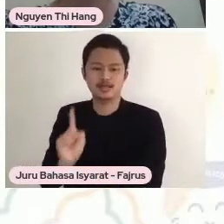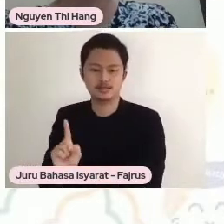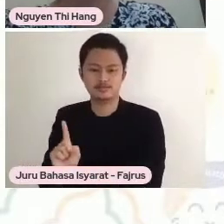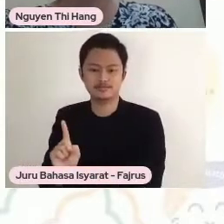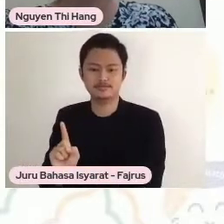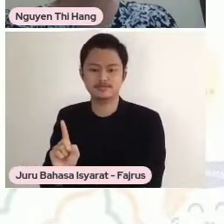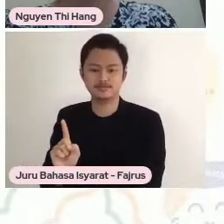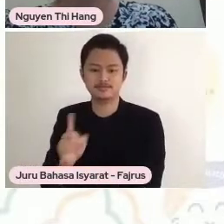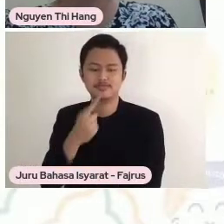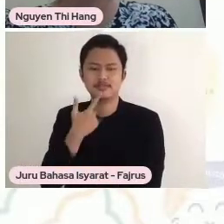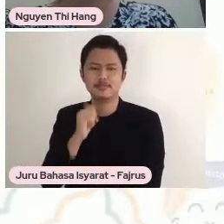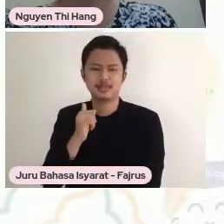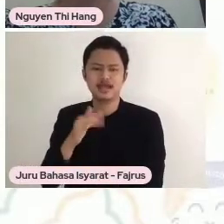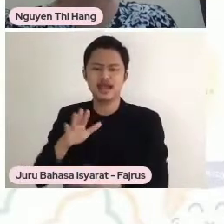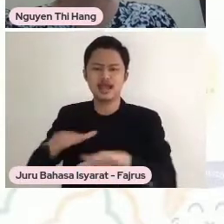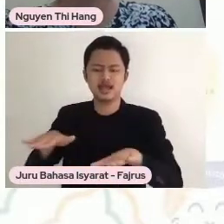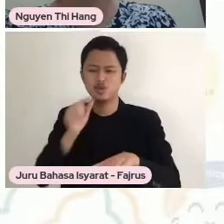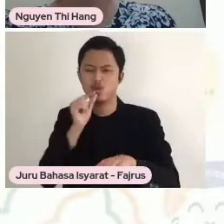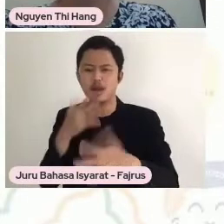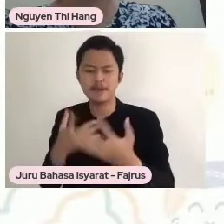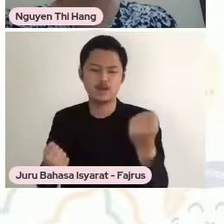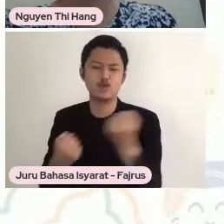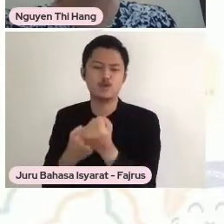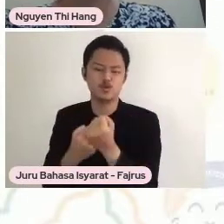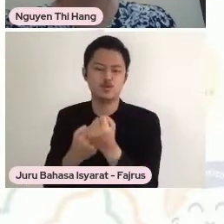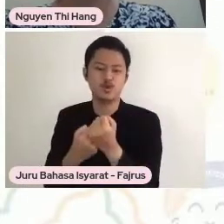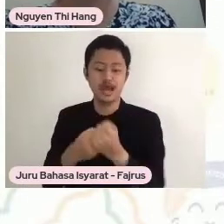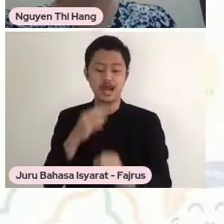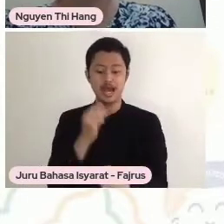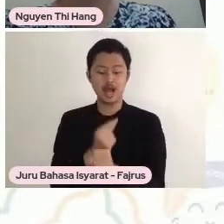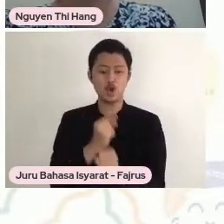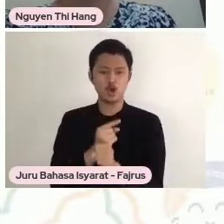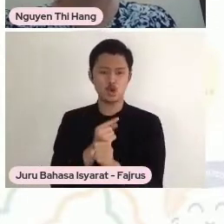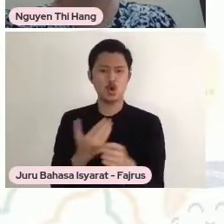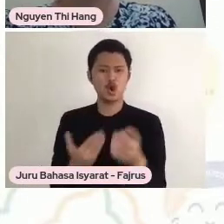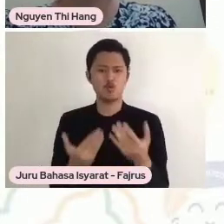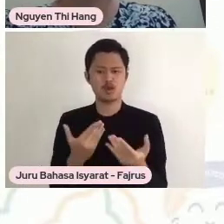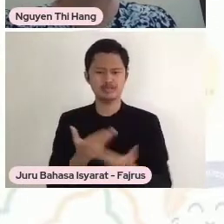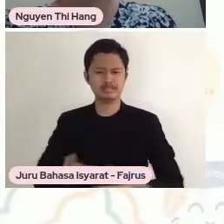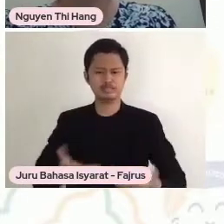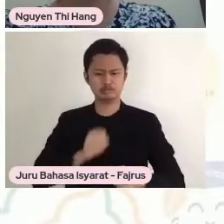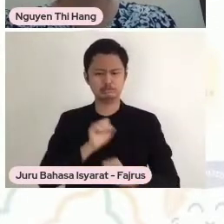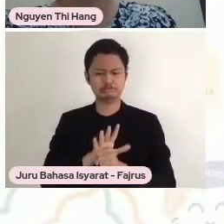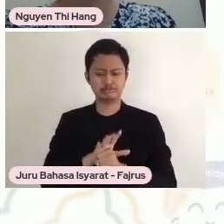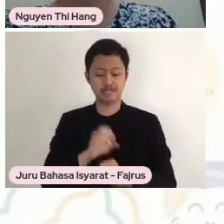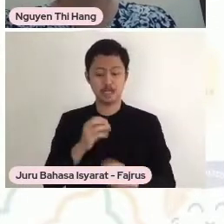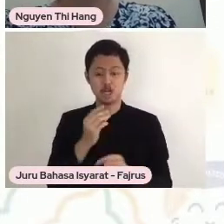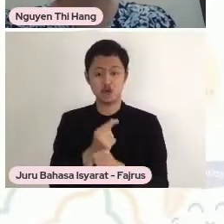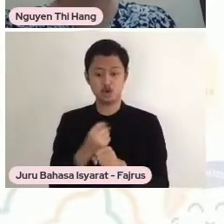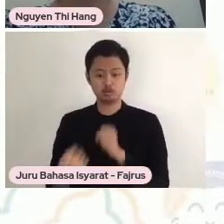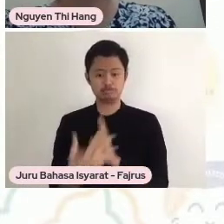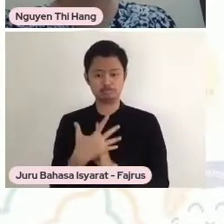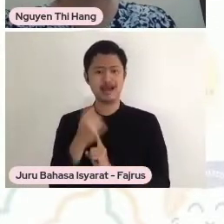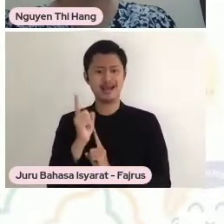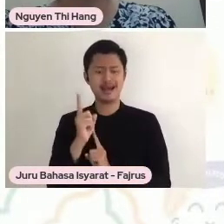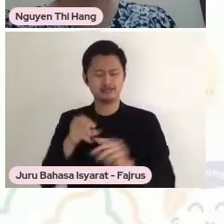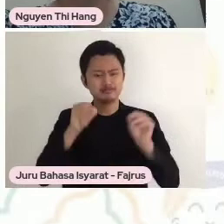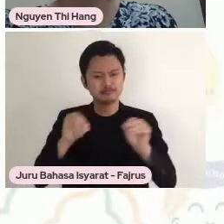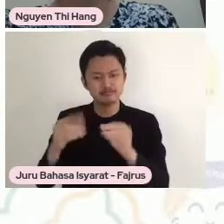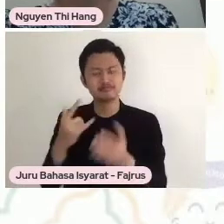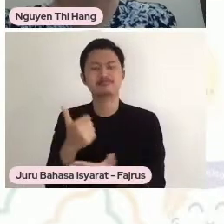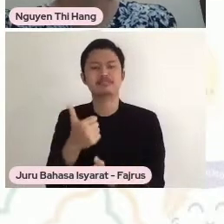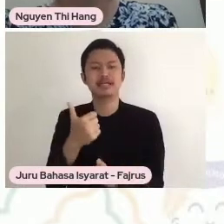the children and the teacher when have some COVID-19 disease. Oh, okay.